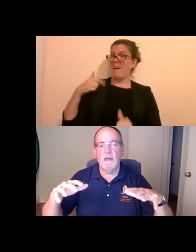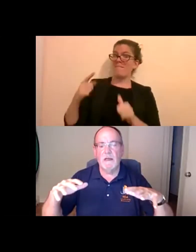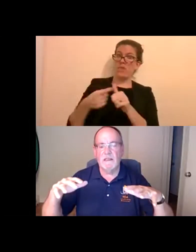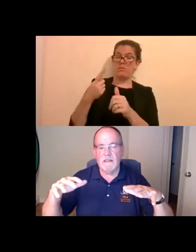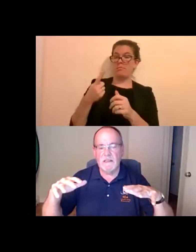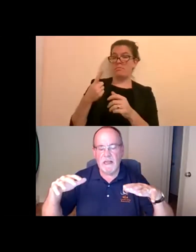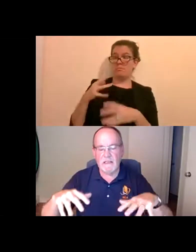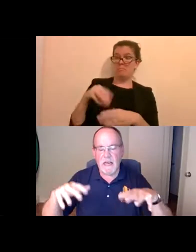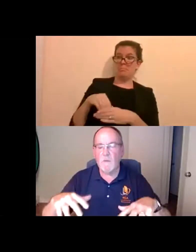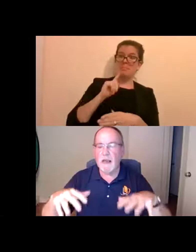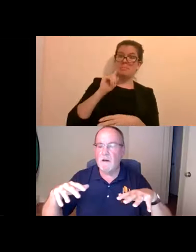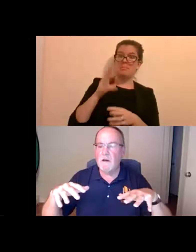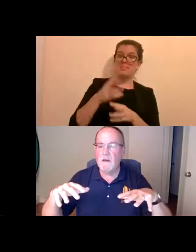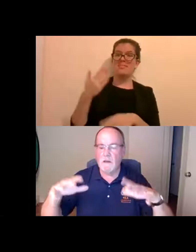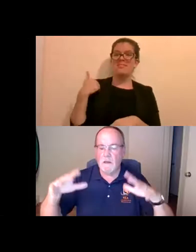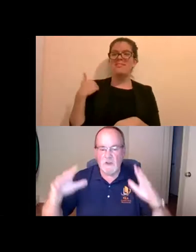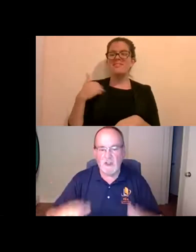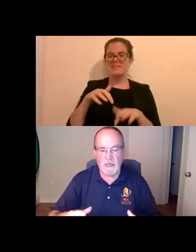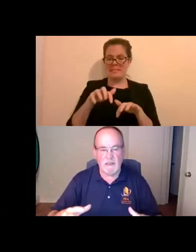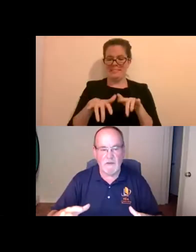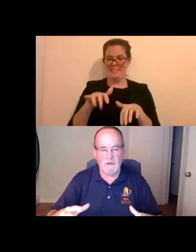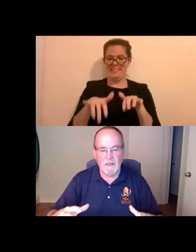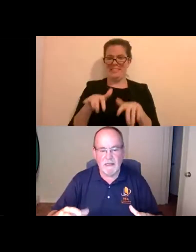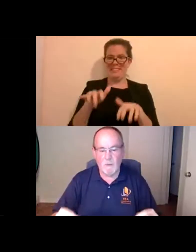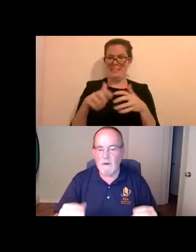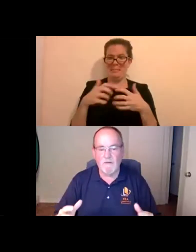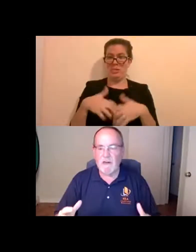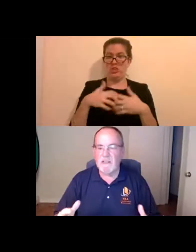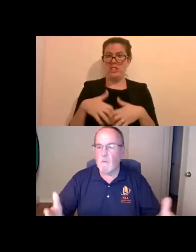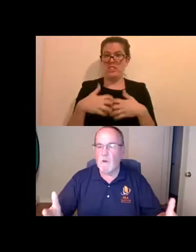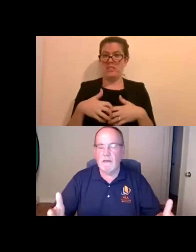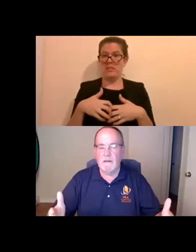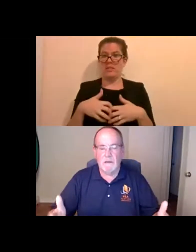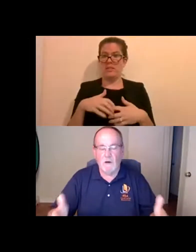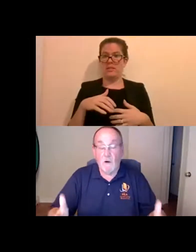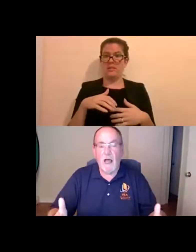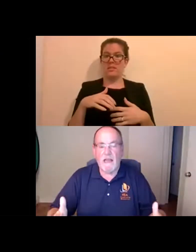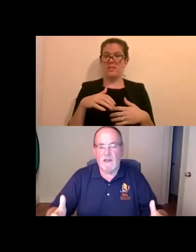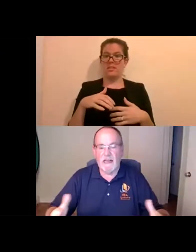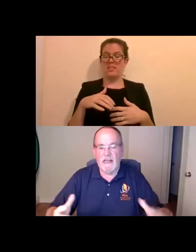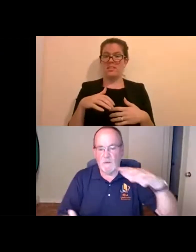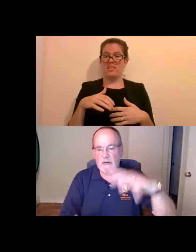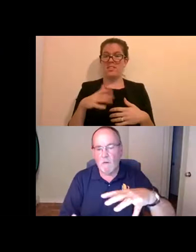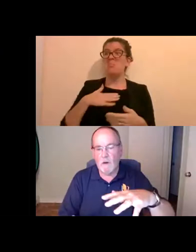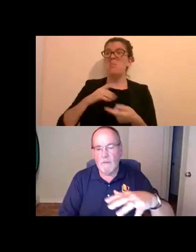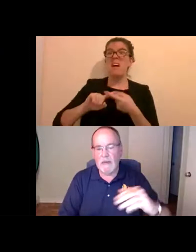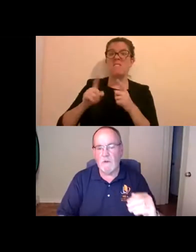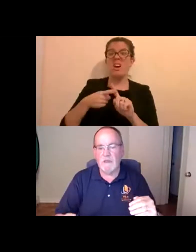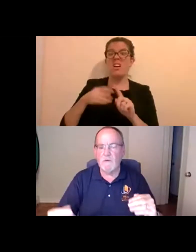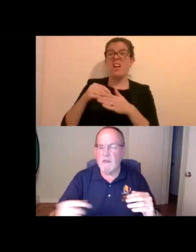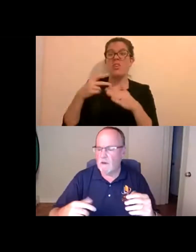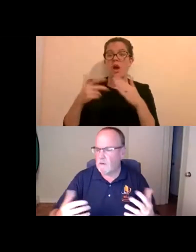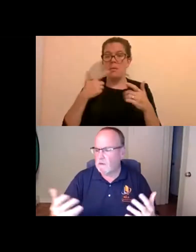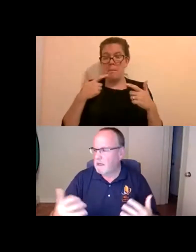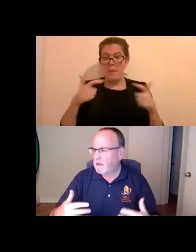old teletypewriter machines. And one of my friends had one in their garage, and they had this big roll of paper. And